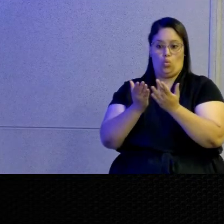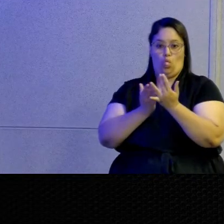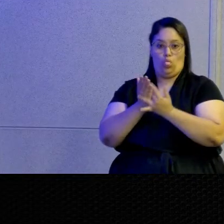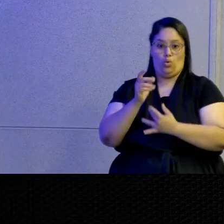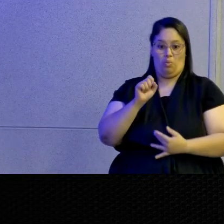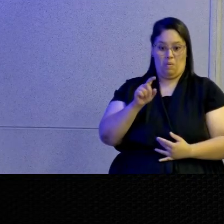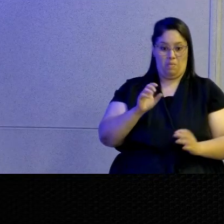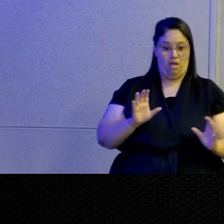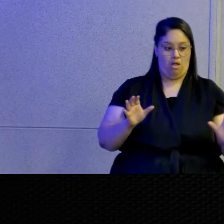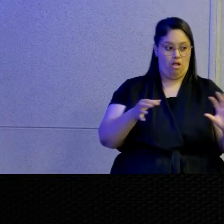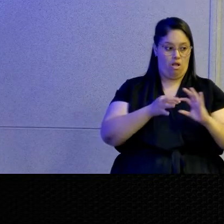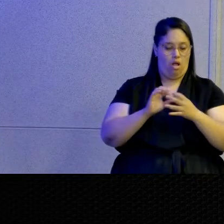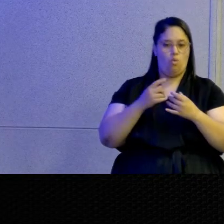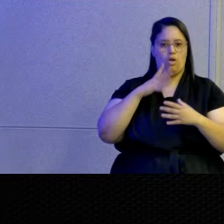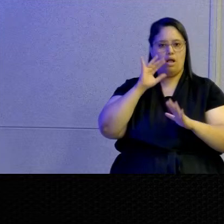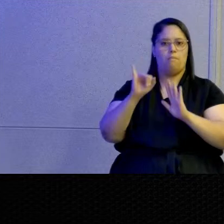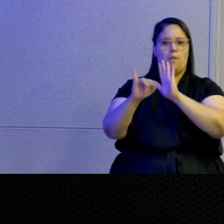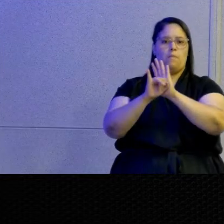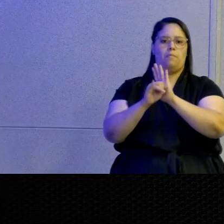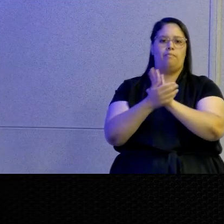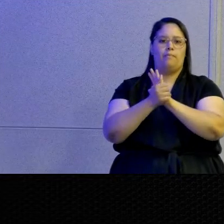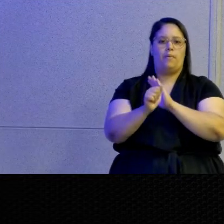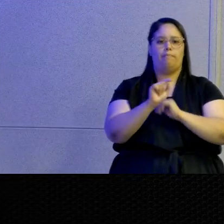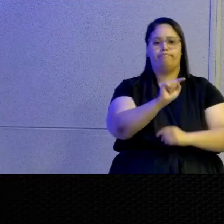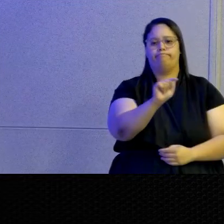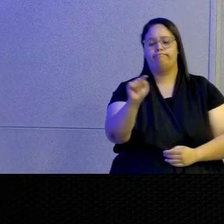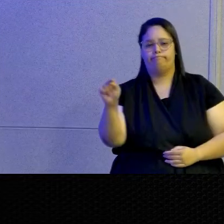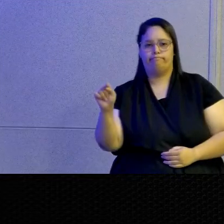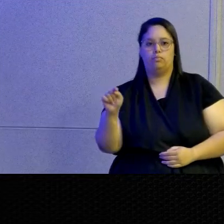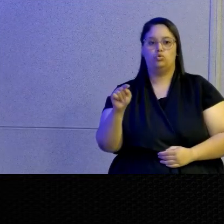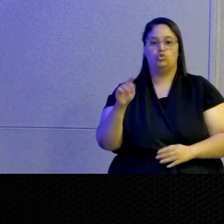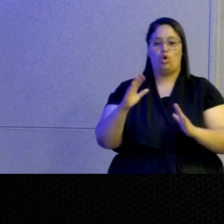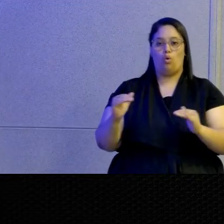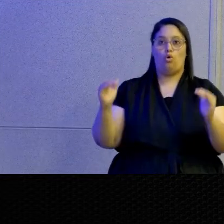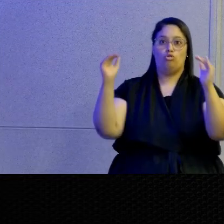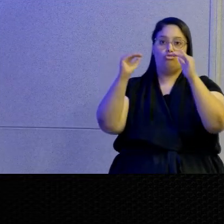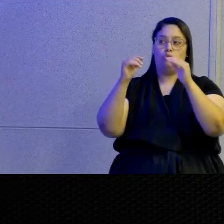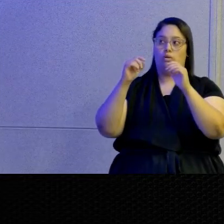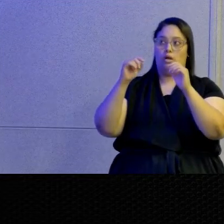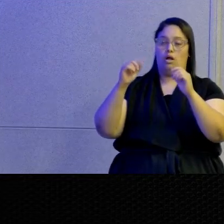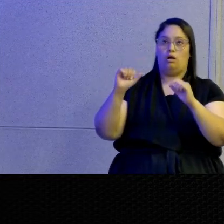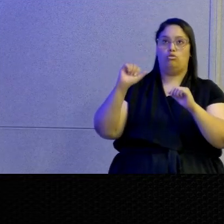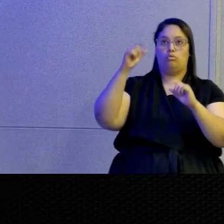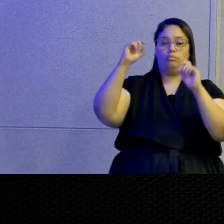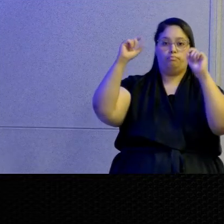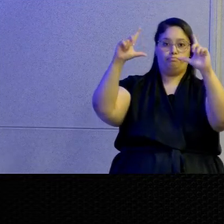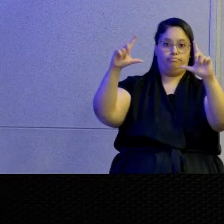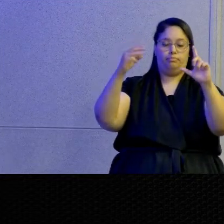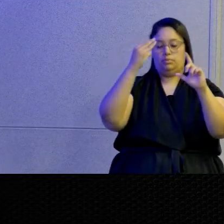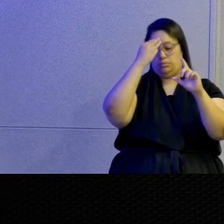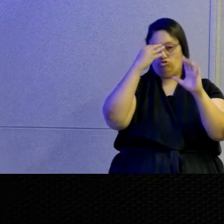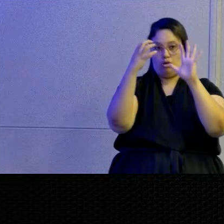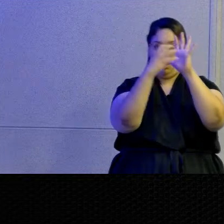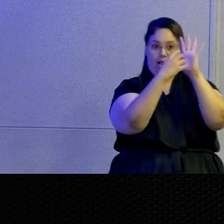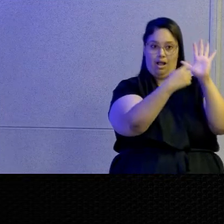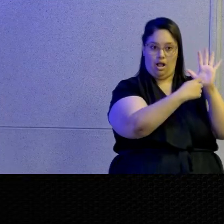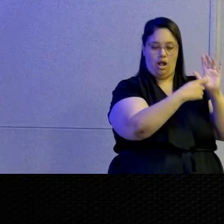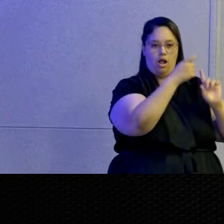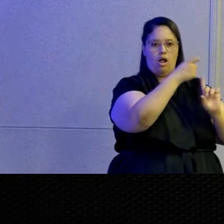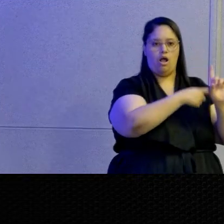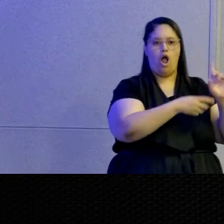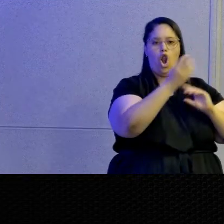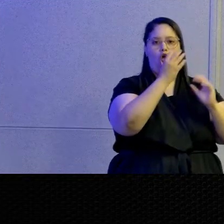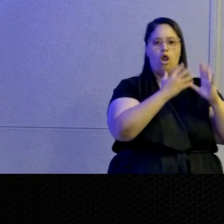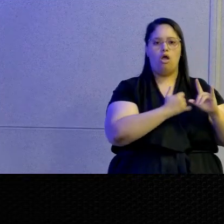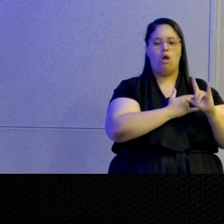we identify talent. And in the top picture, it's a learner winning an Olympiad that